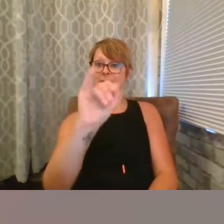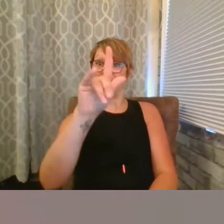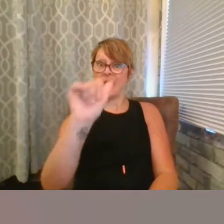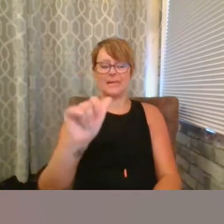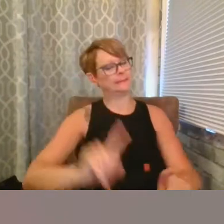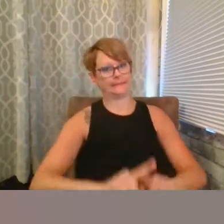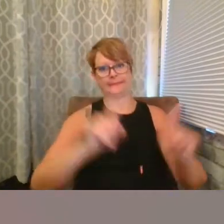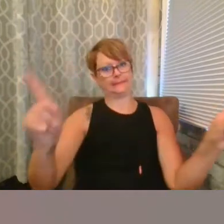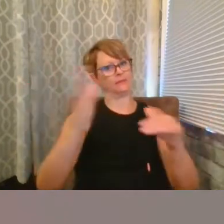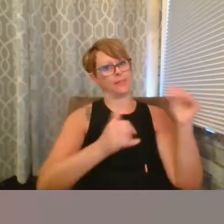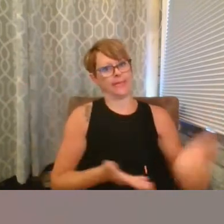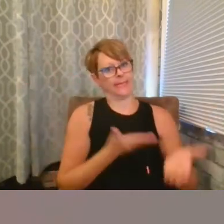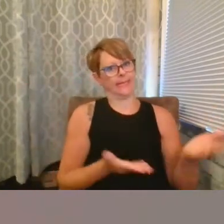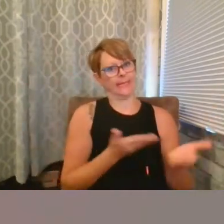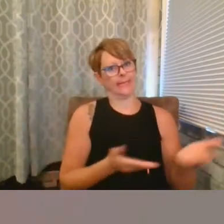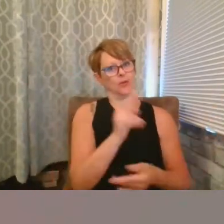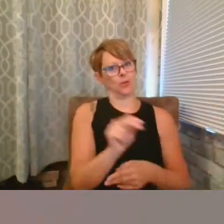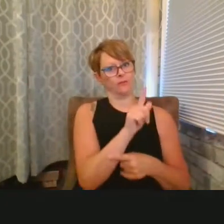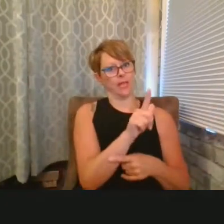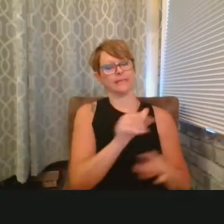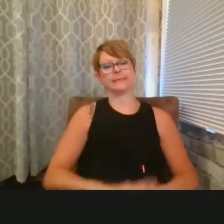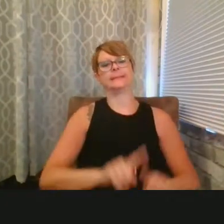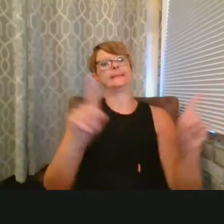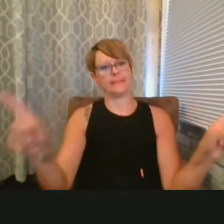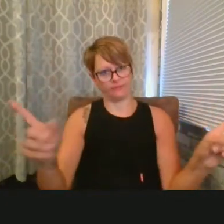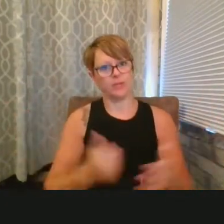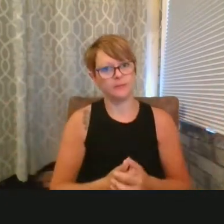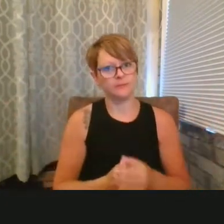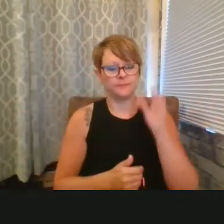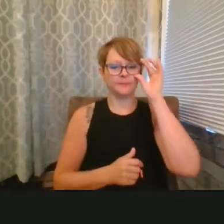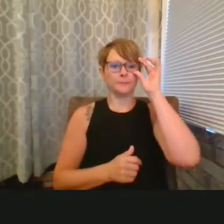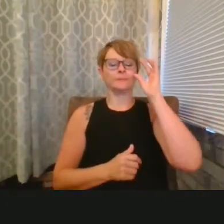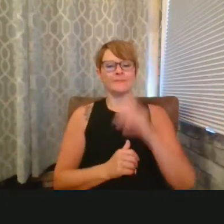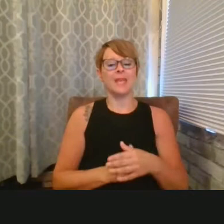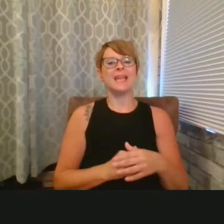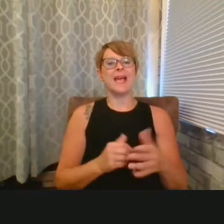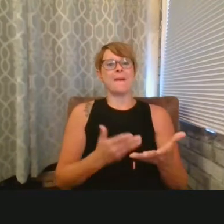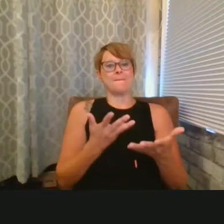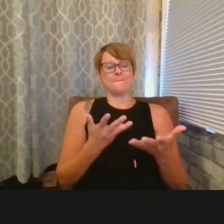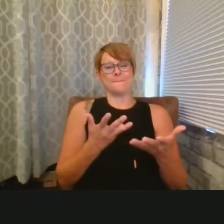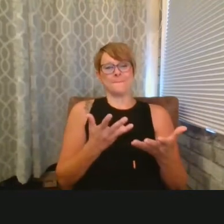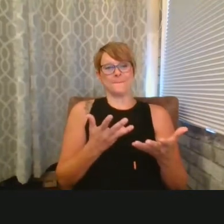in Newfoundland. Being a part of this place brings so many more benefits.